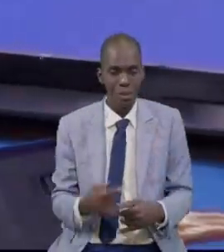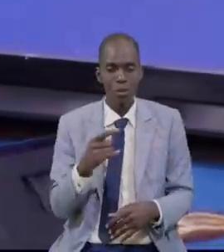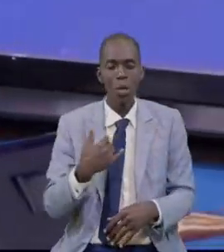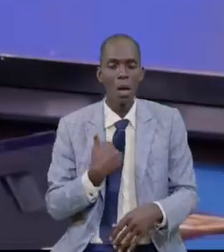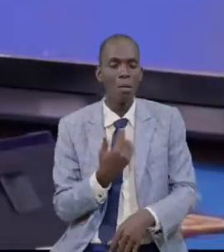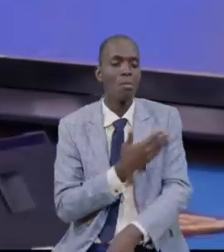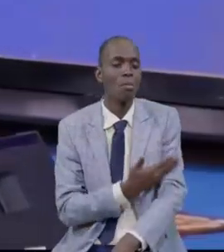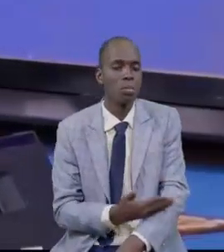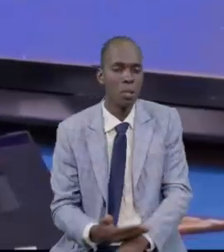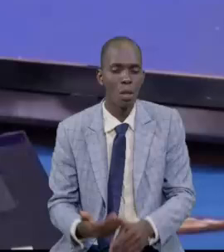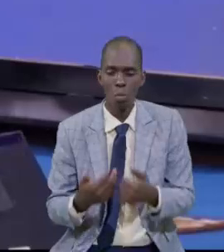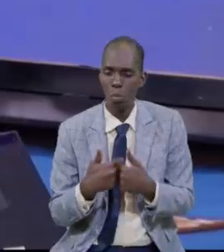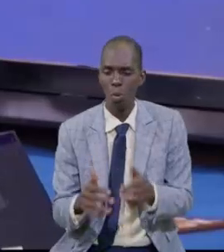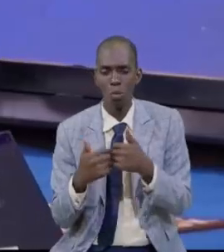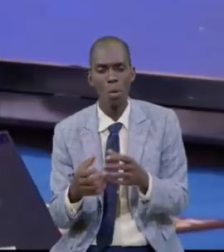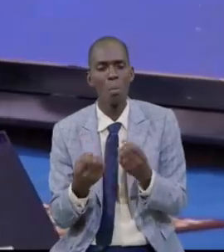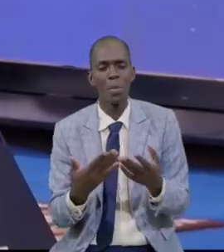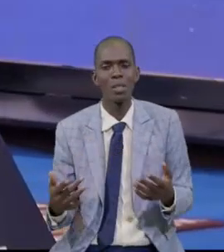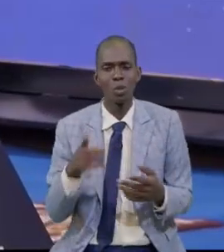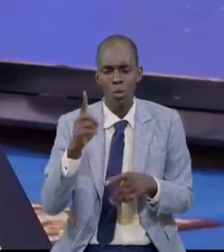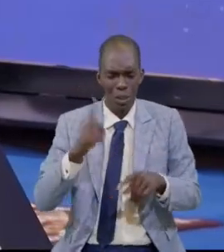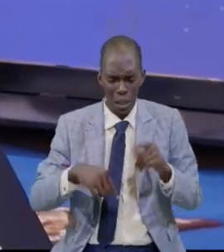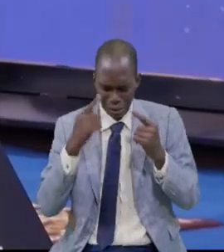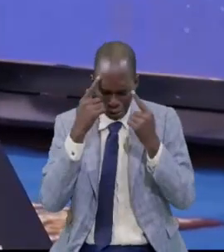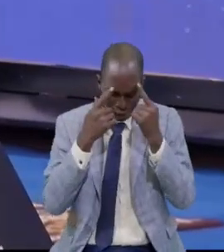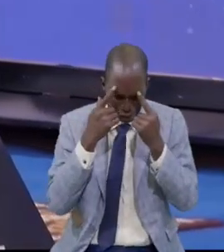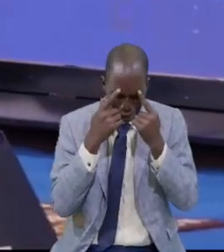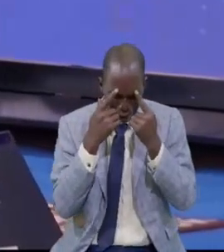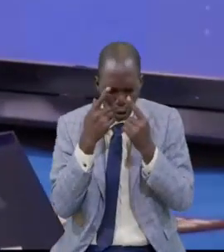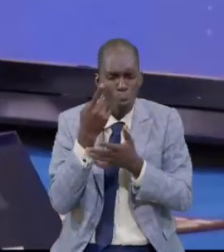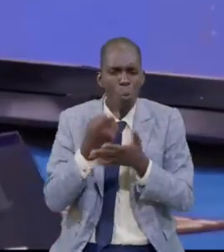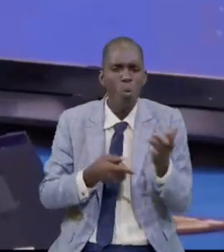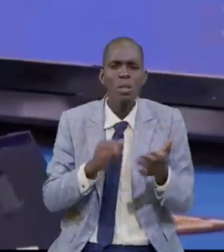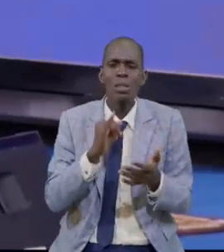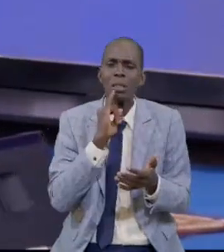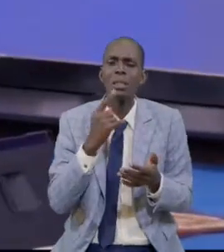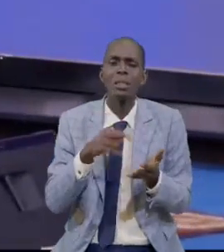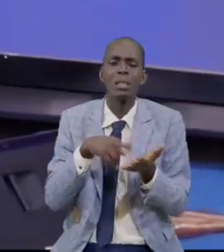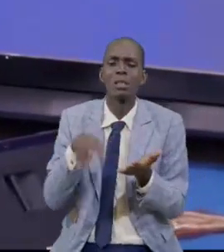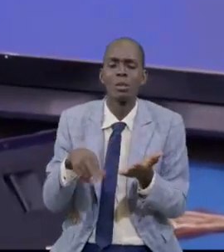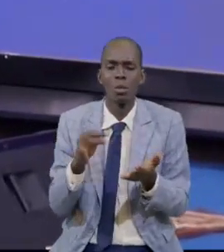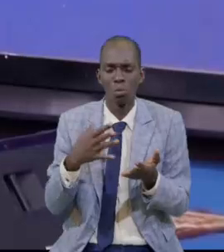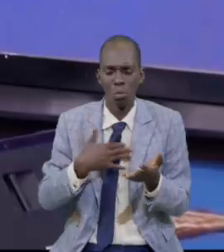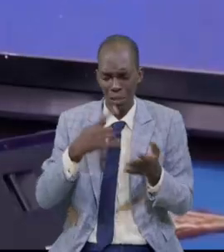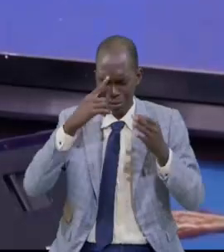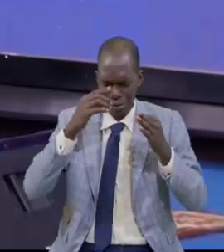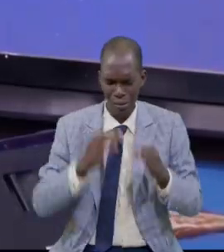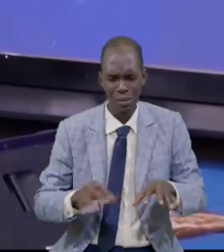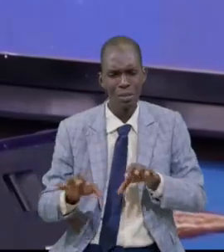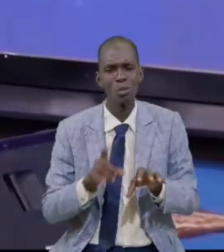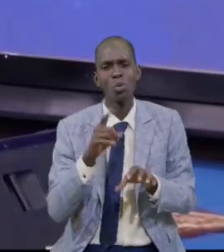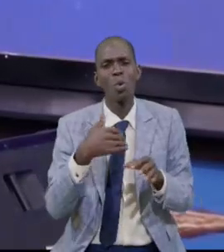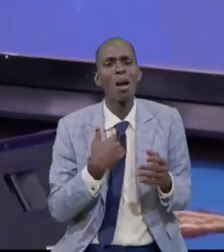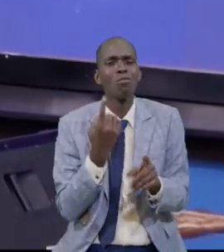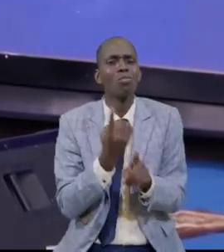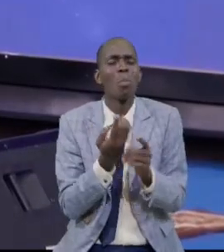the result of the action of my hand? Ye have sold yourselves for naught. But thank God,